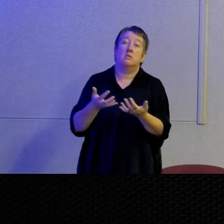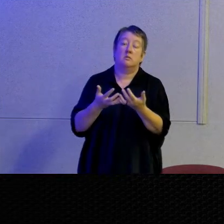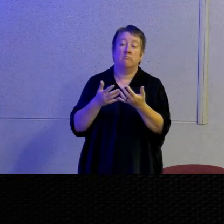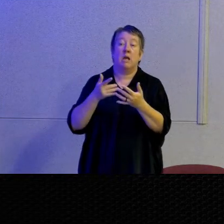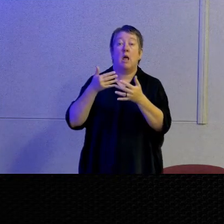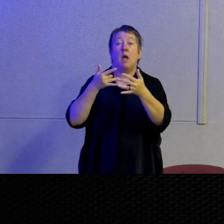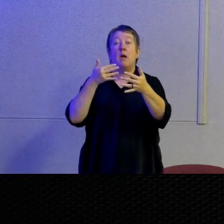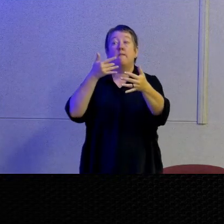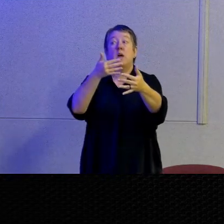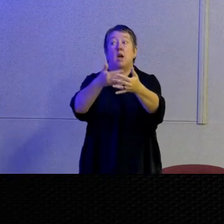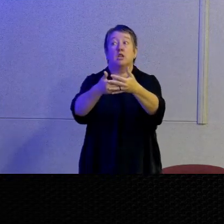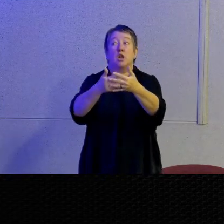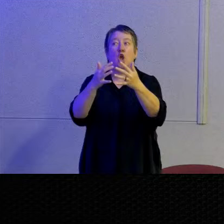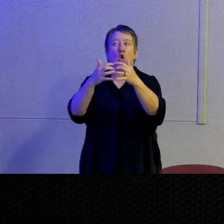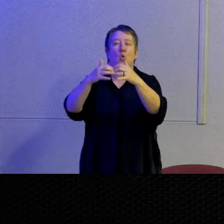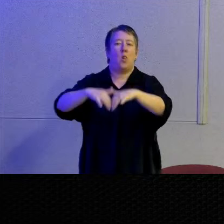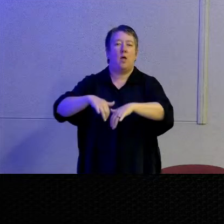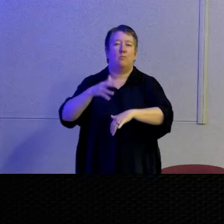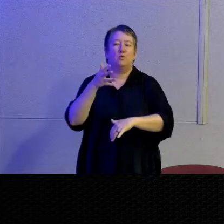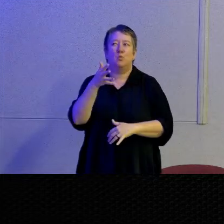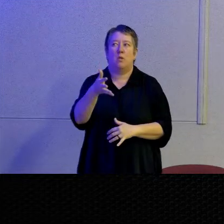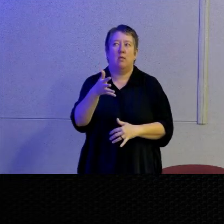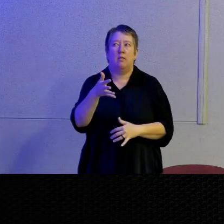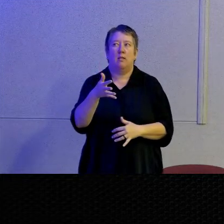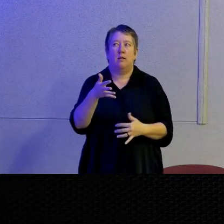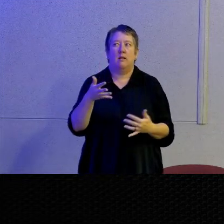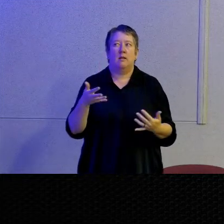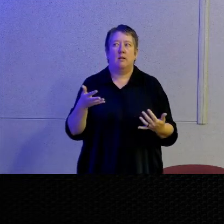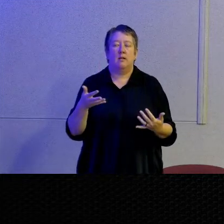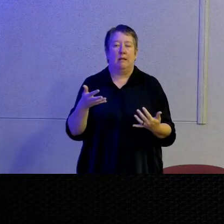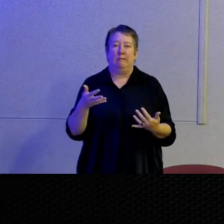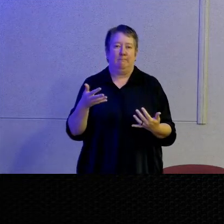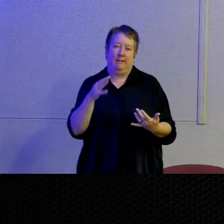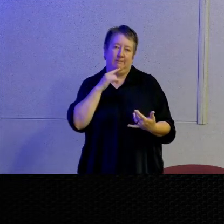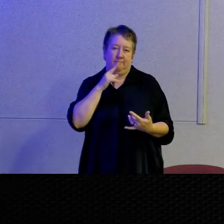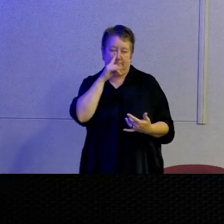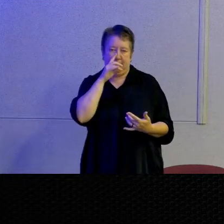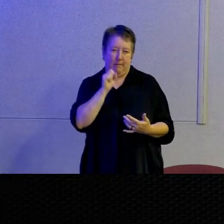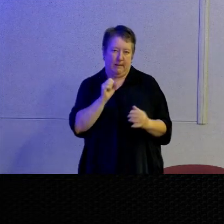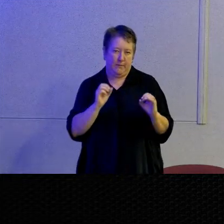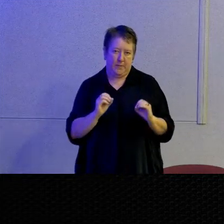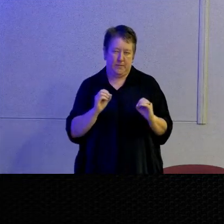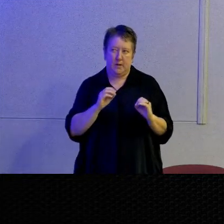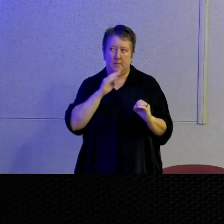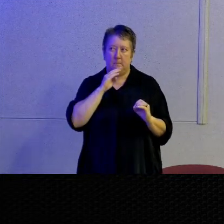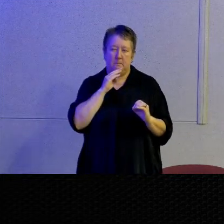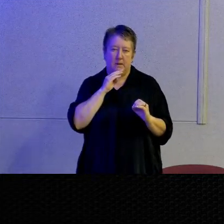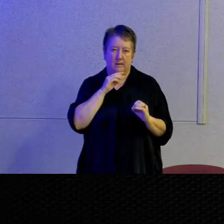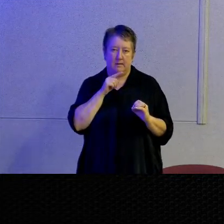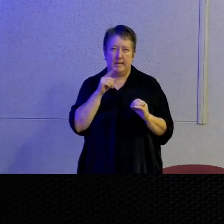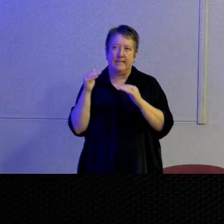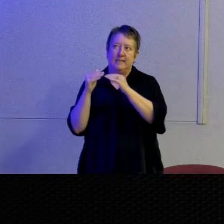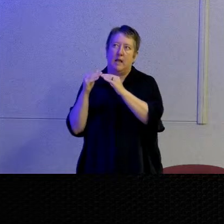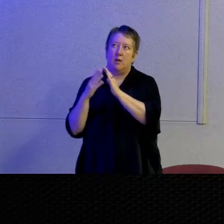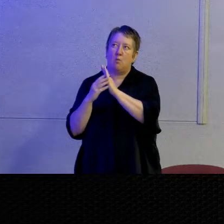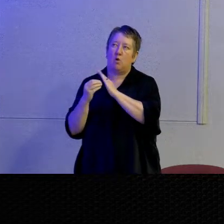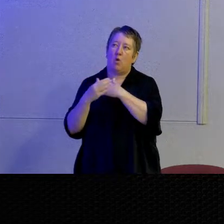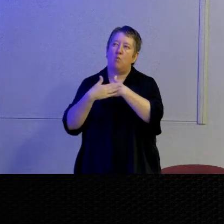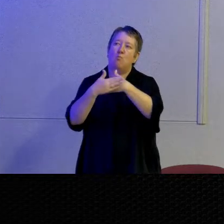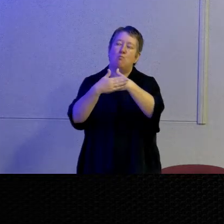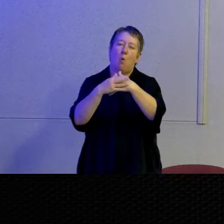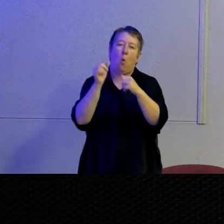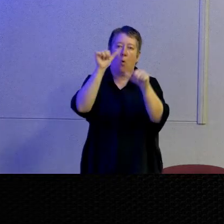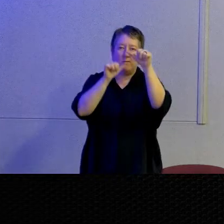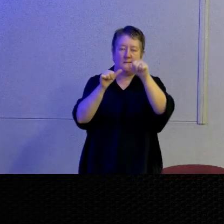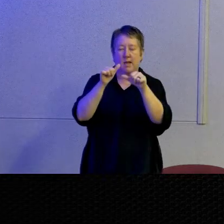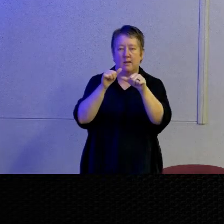I don't believe that. I believe that means that there must be additional physics beyond the standard model waiting for us to